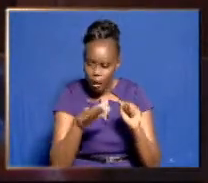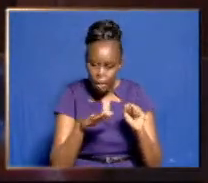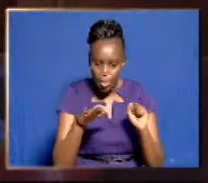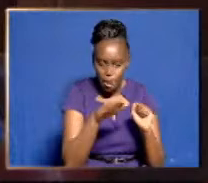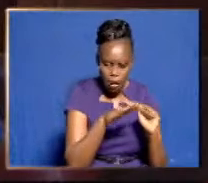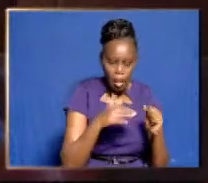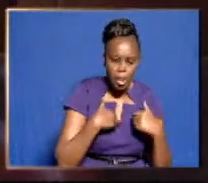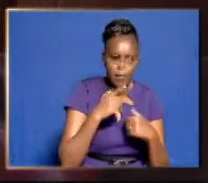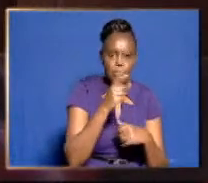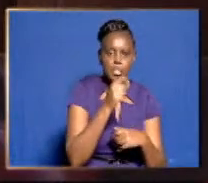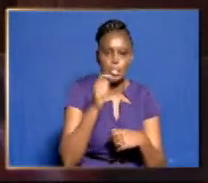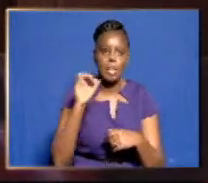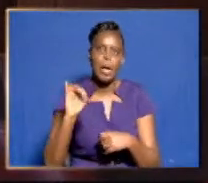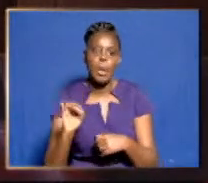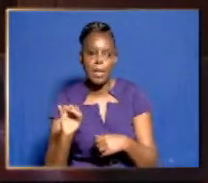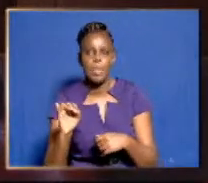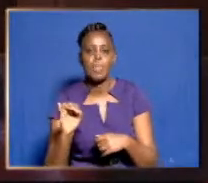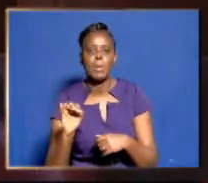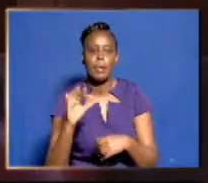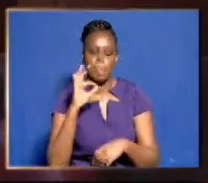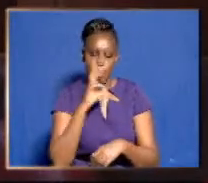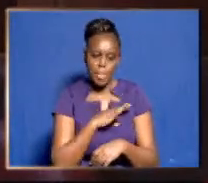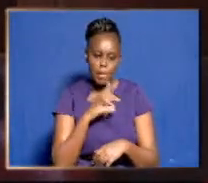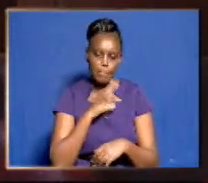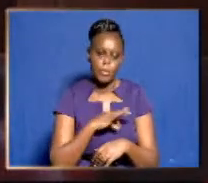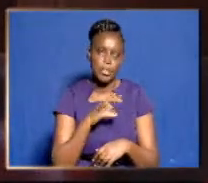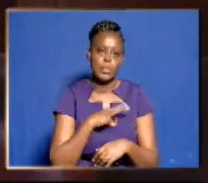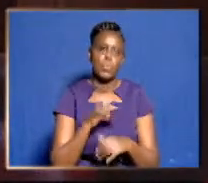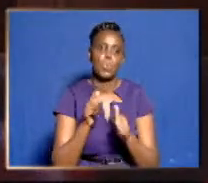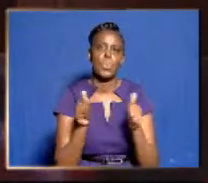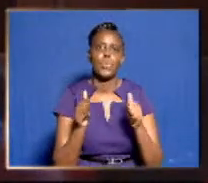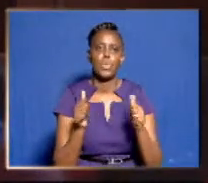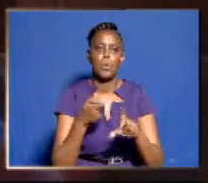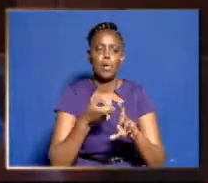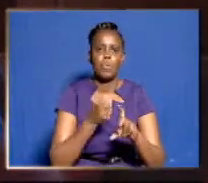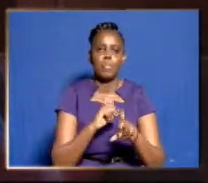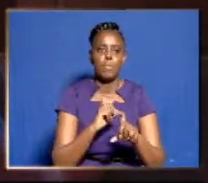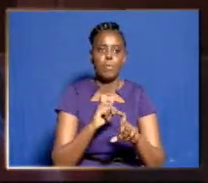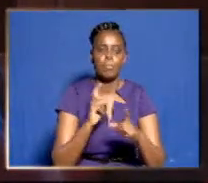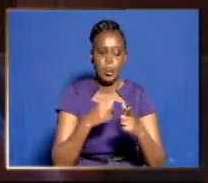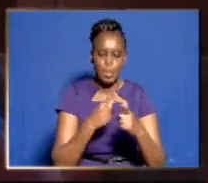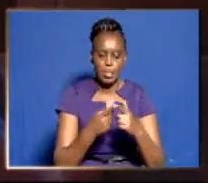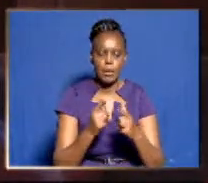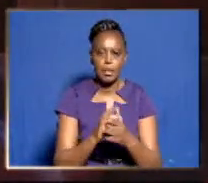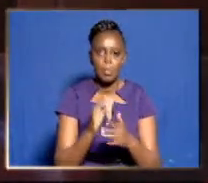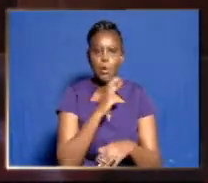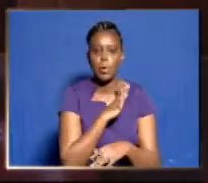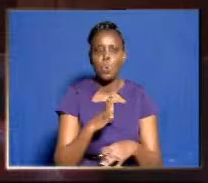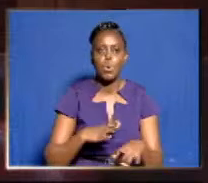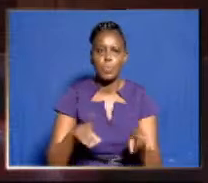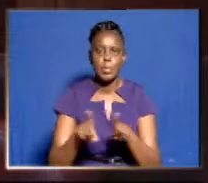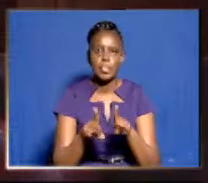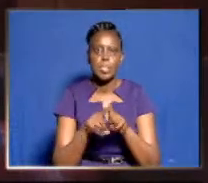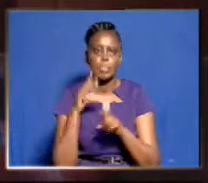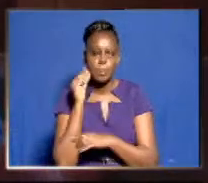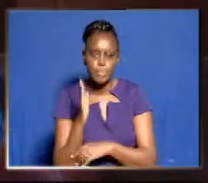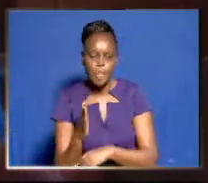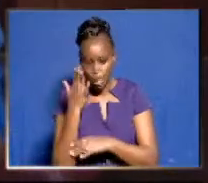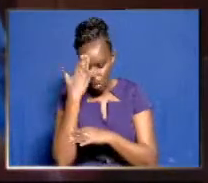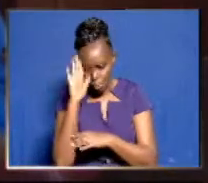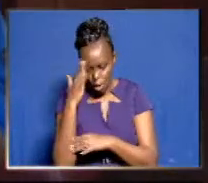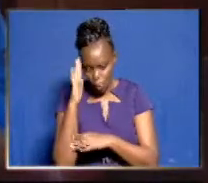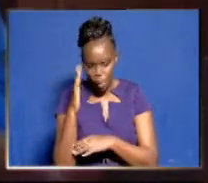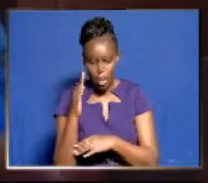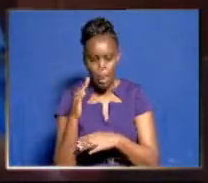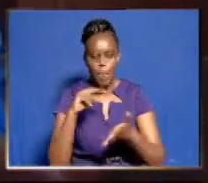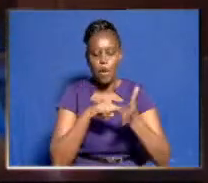have the TTIs benefit from them. The committee also, Mr. Speaker, noted that most of the